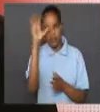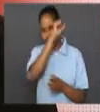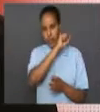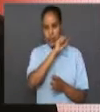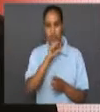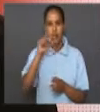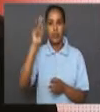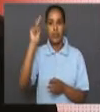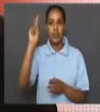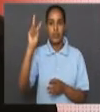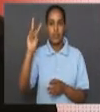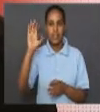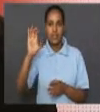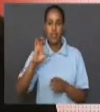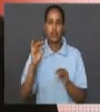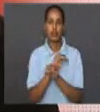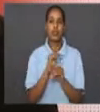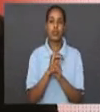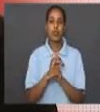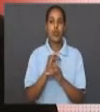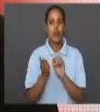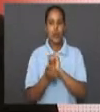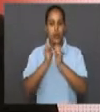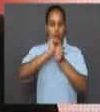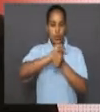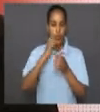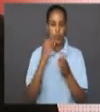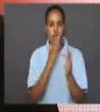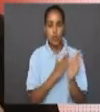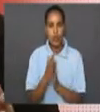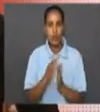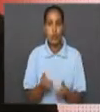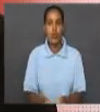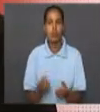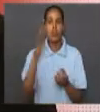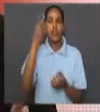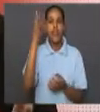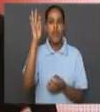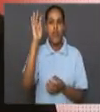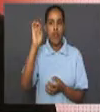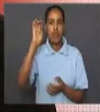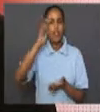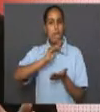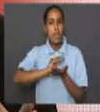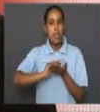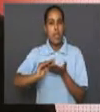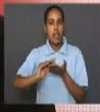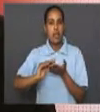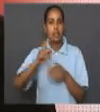the PVC industry is going to produce more than 40